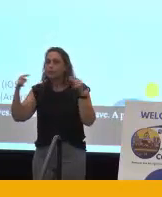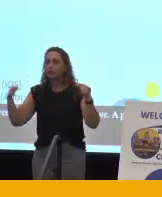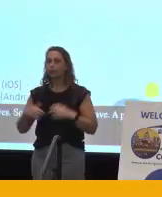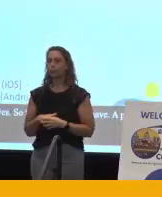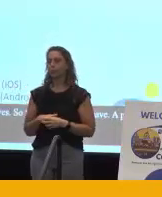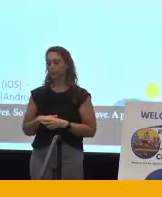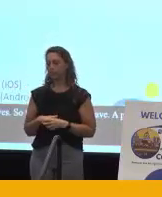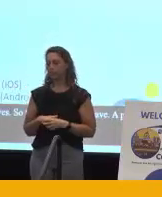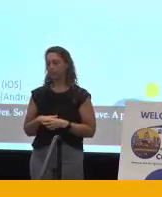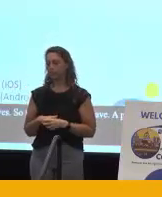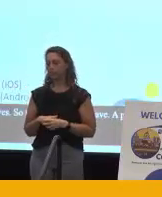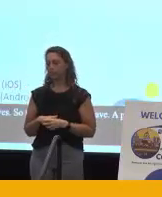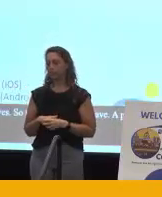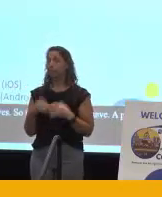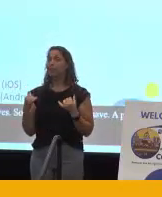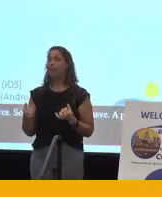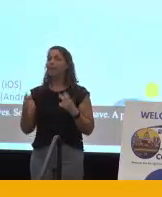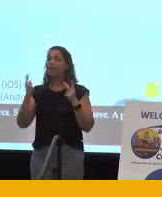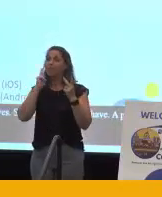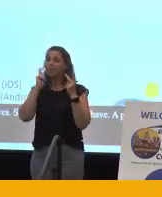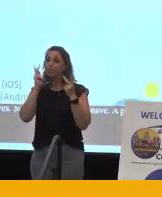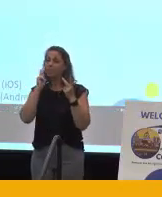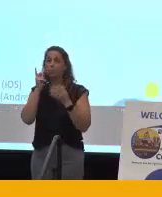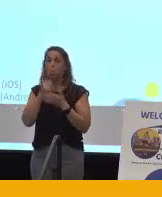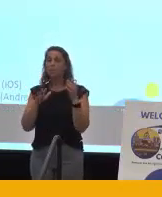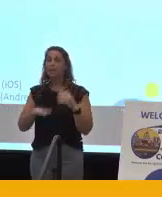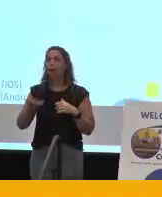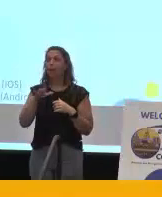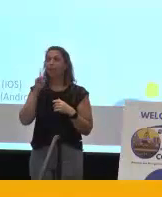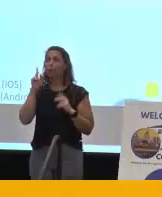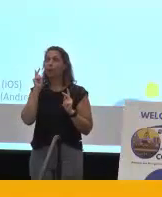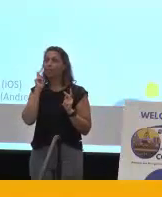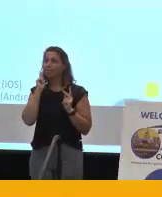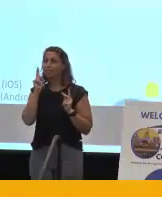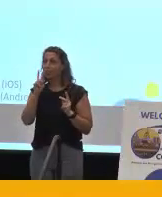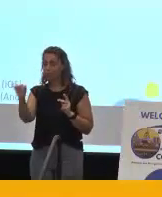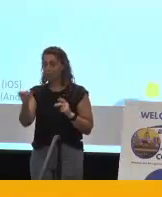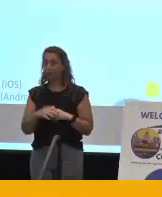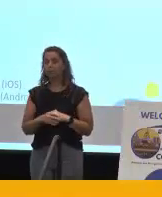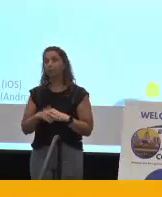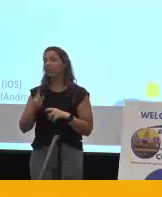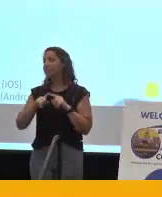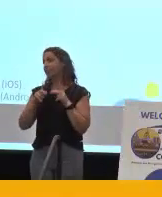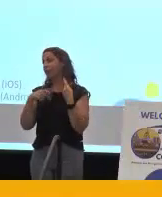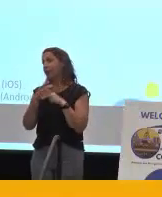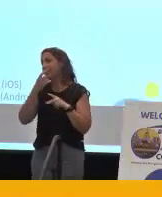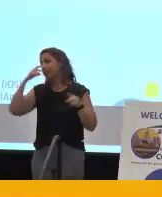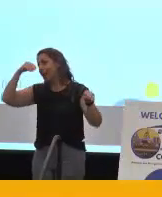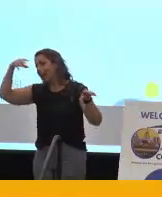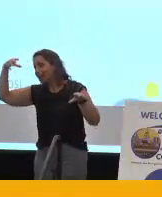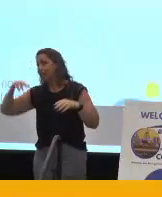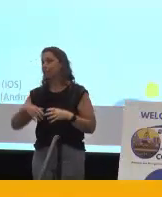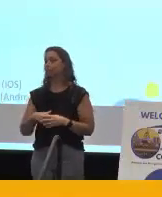So let's think about vision. What types of modifications exist for vision? There's alternative lighting or